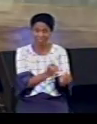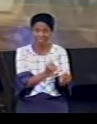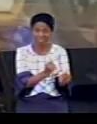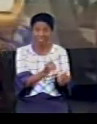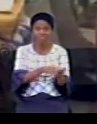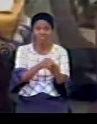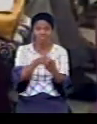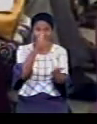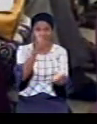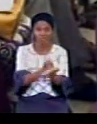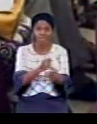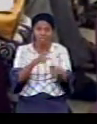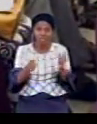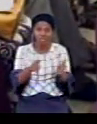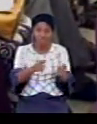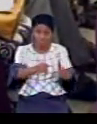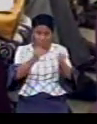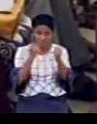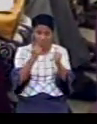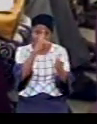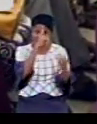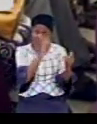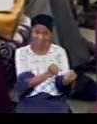strong amen.